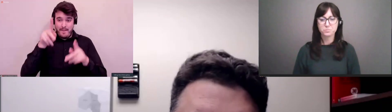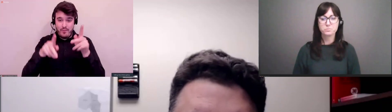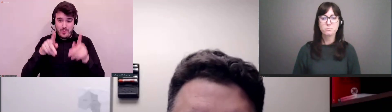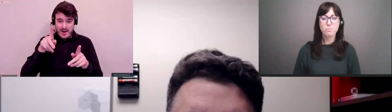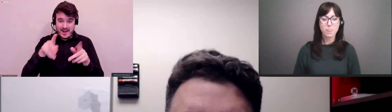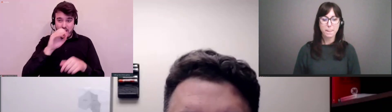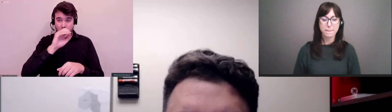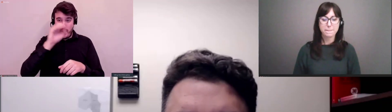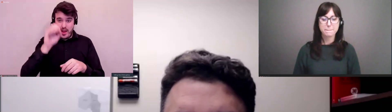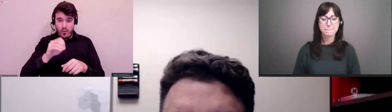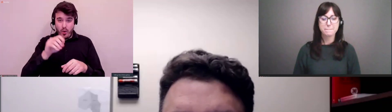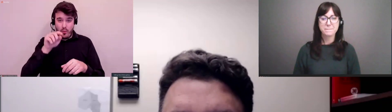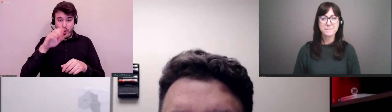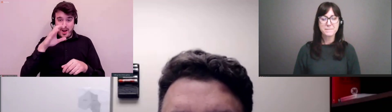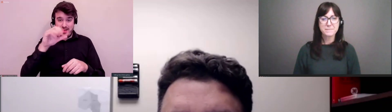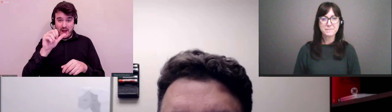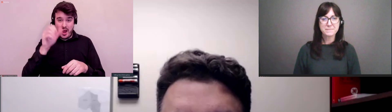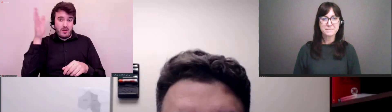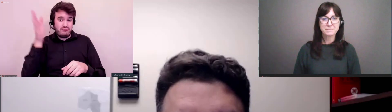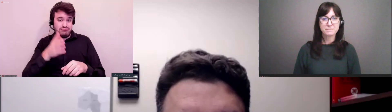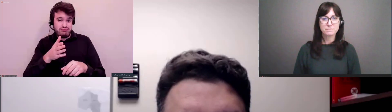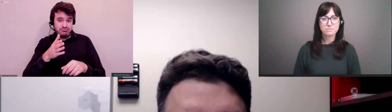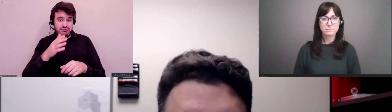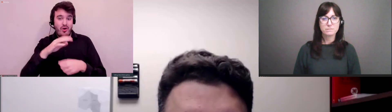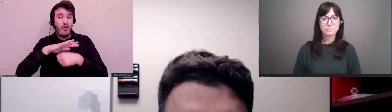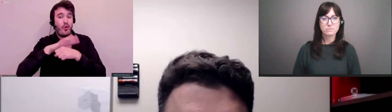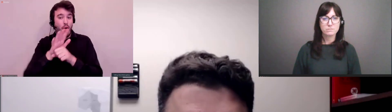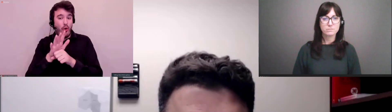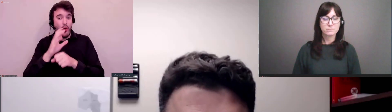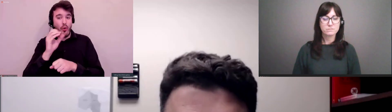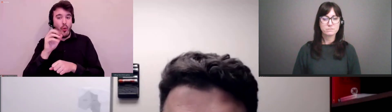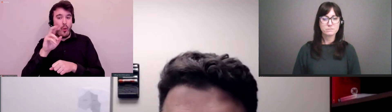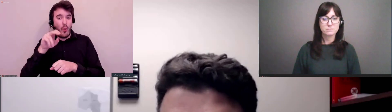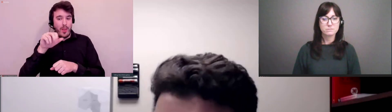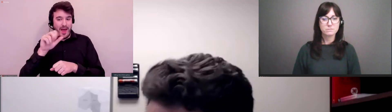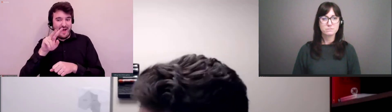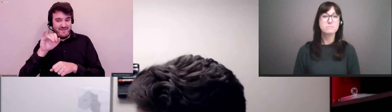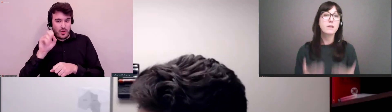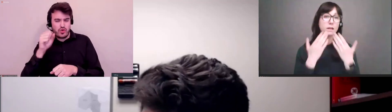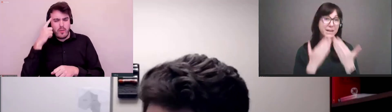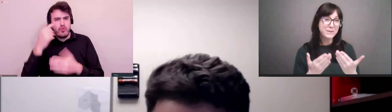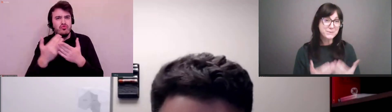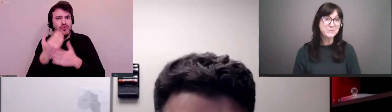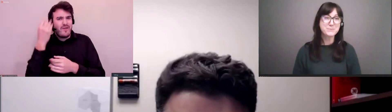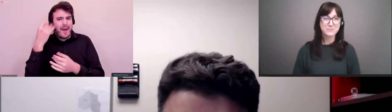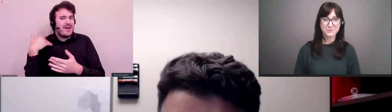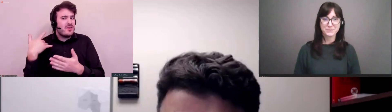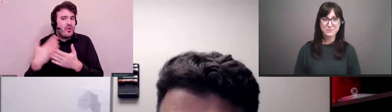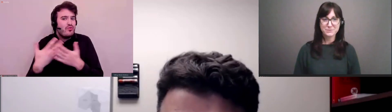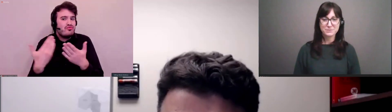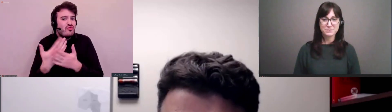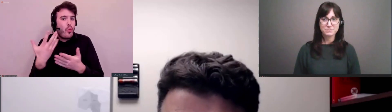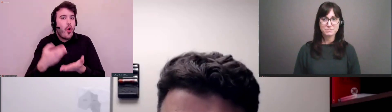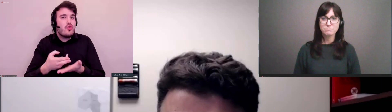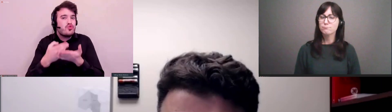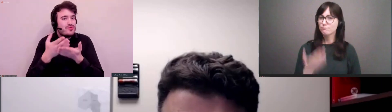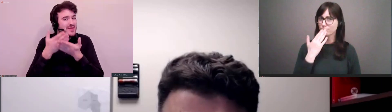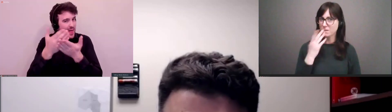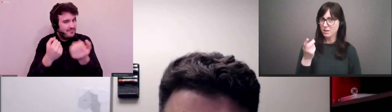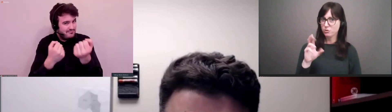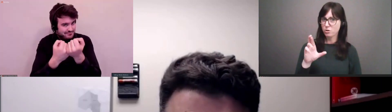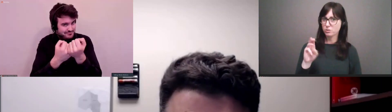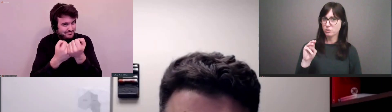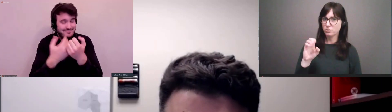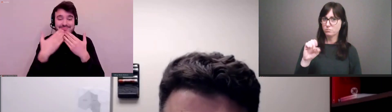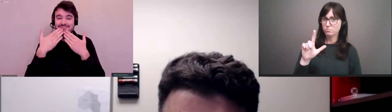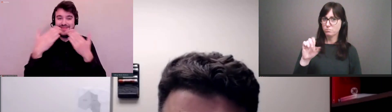santépubliqueottawa.ca/coronavirus pour les dernières informations et les ressources pertinentes. Thank you. Thank you very much, Dr. Malakny. At